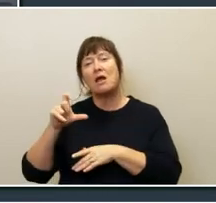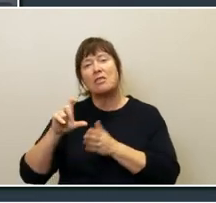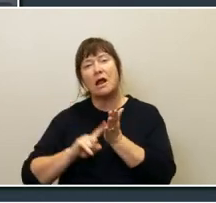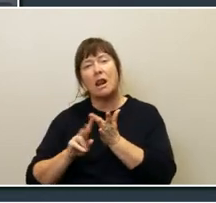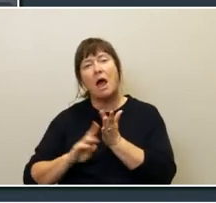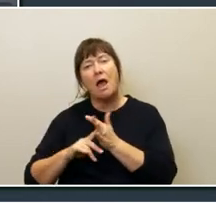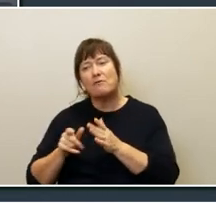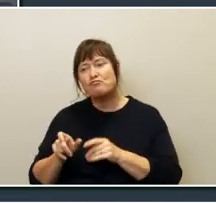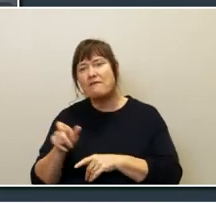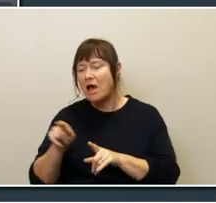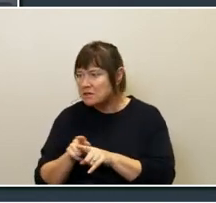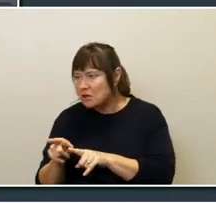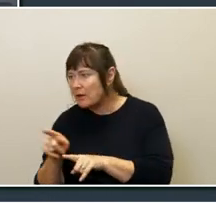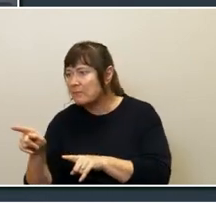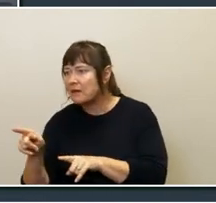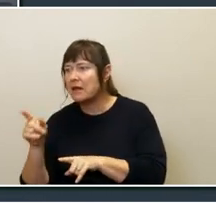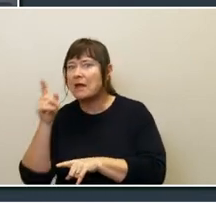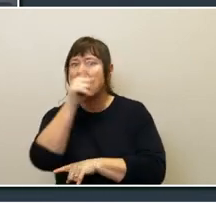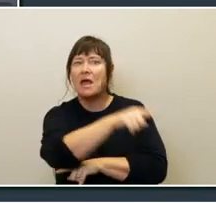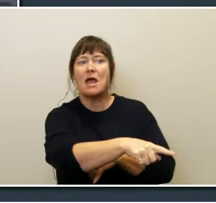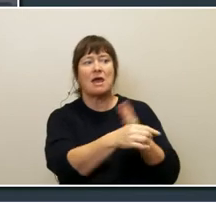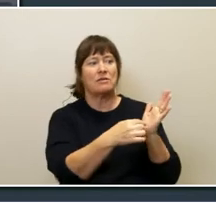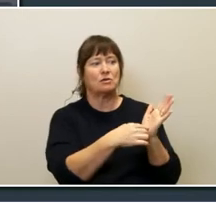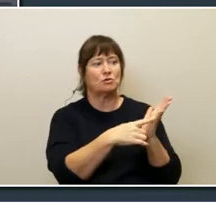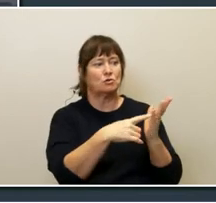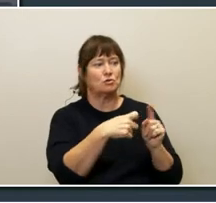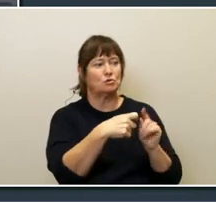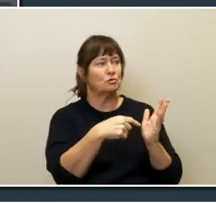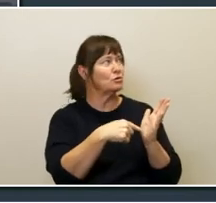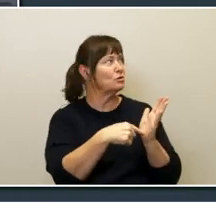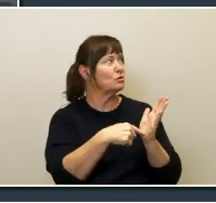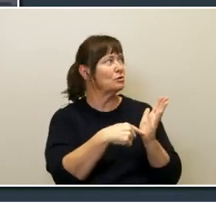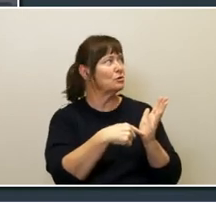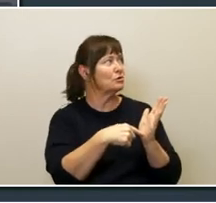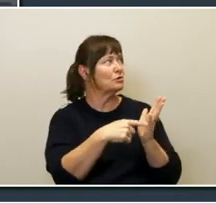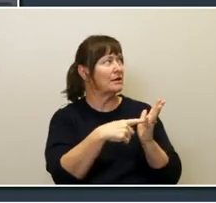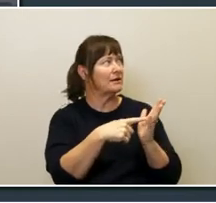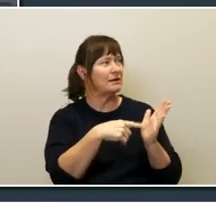Tukituki where it meets the sea. So it's a big problem.